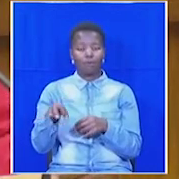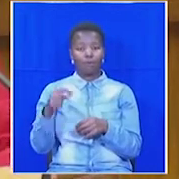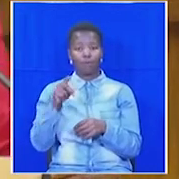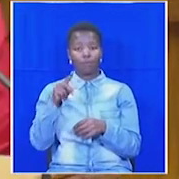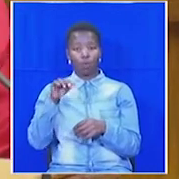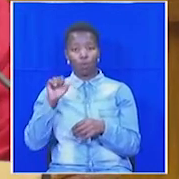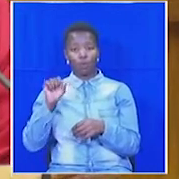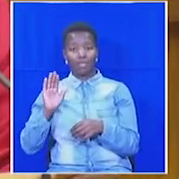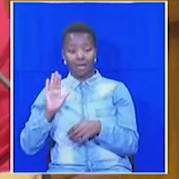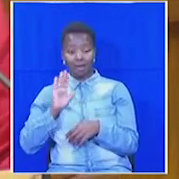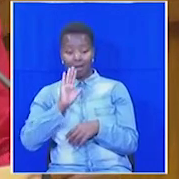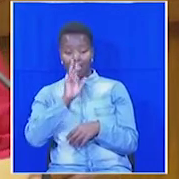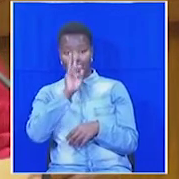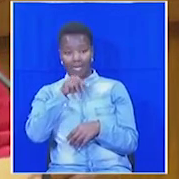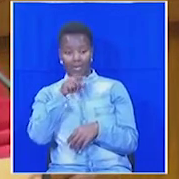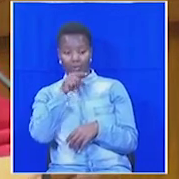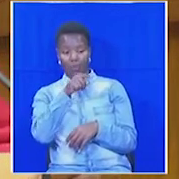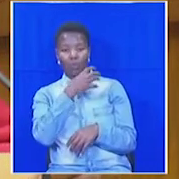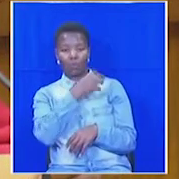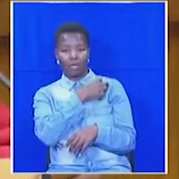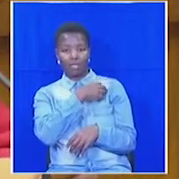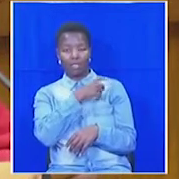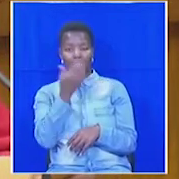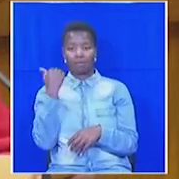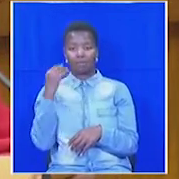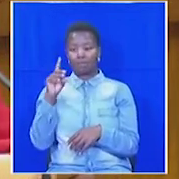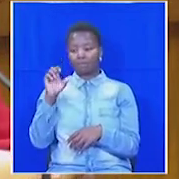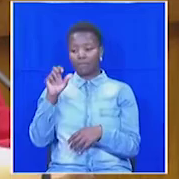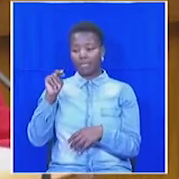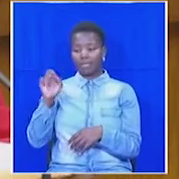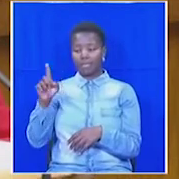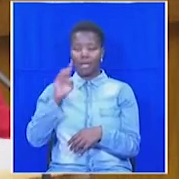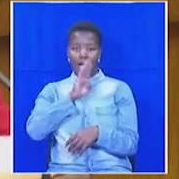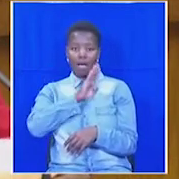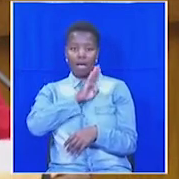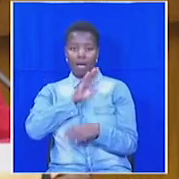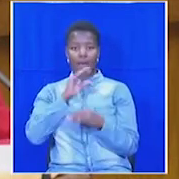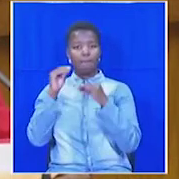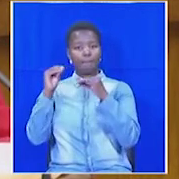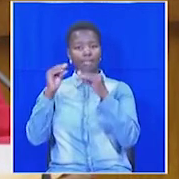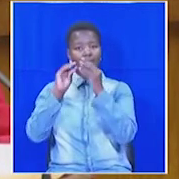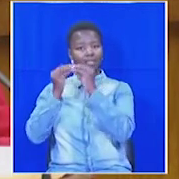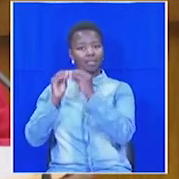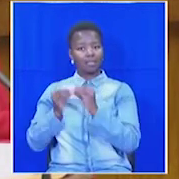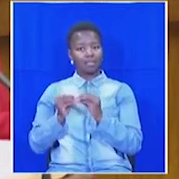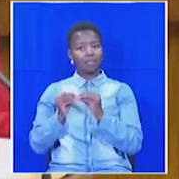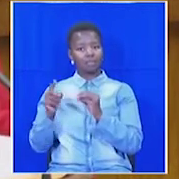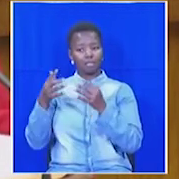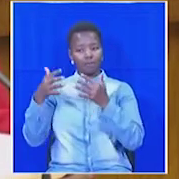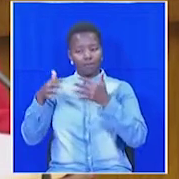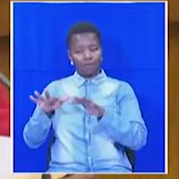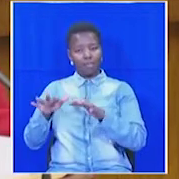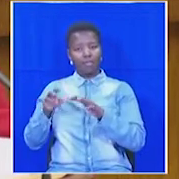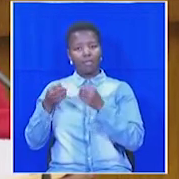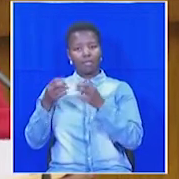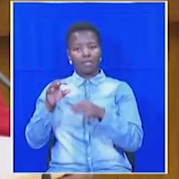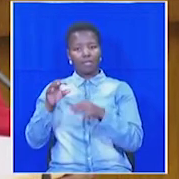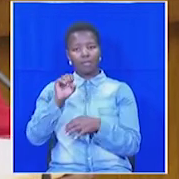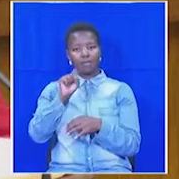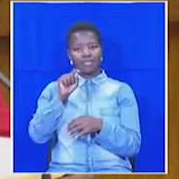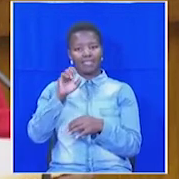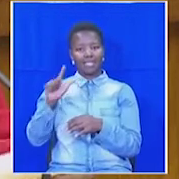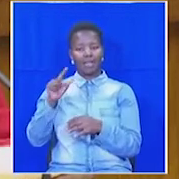Minister, to turn a blind eye while Denel, state-owned arm manufacturer, was issuing a steel-cutting tender